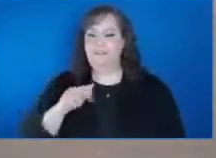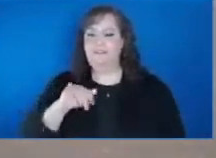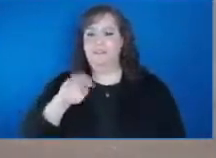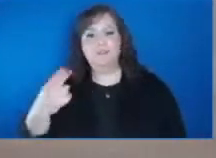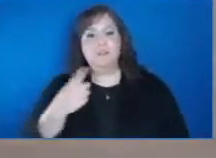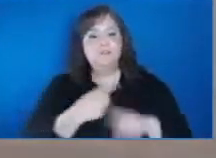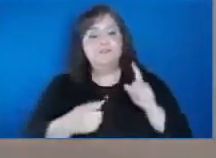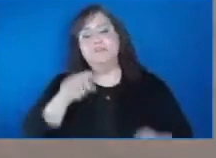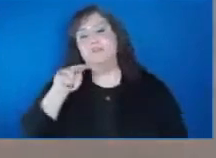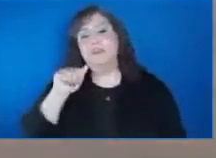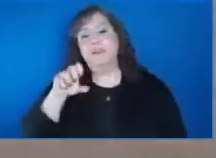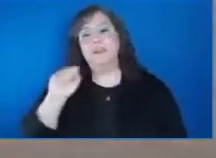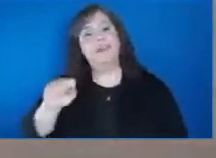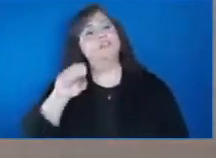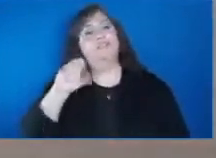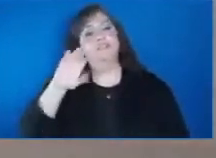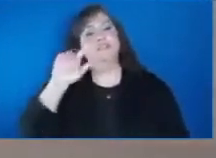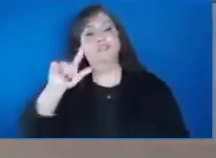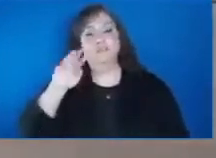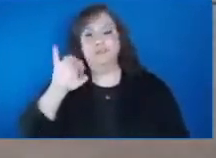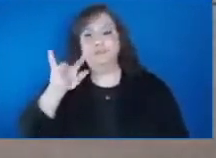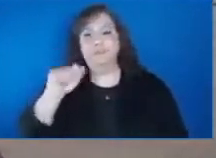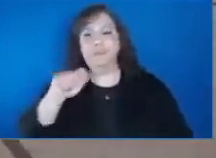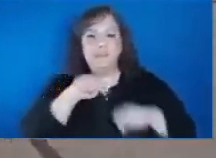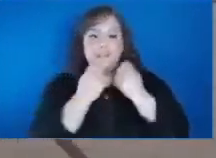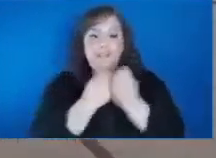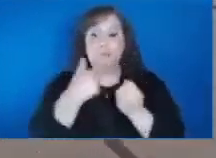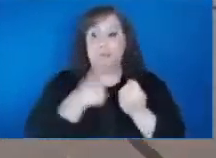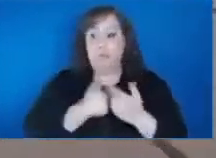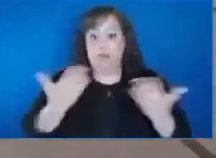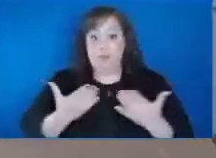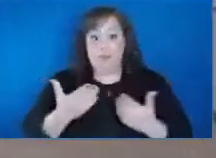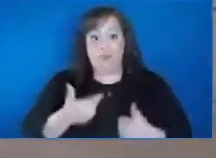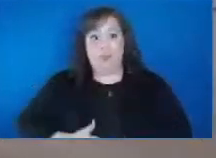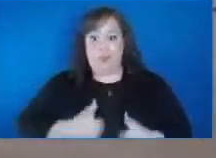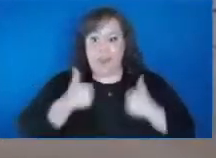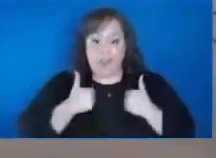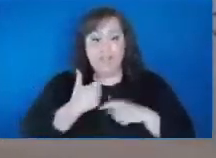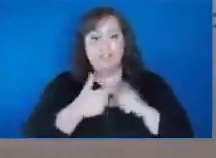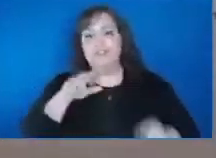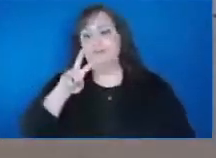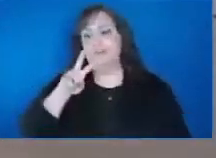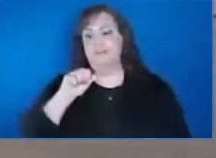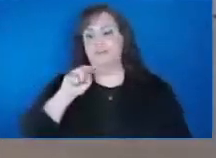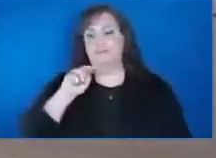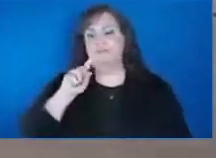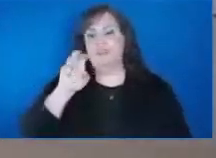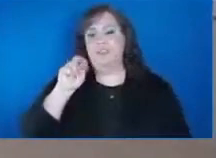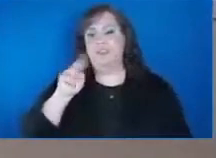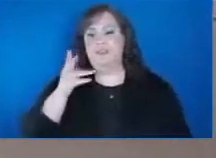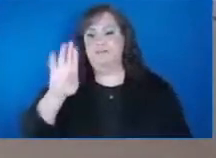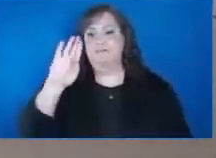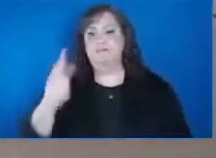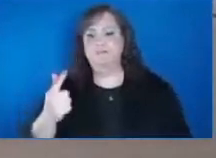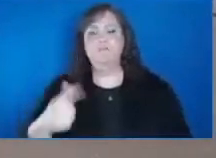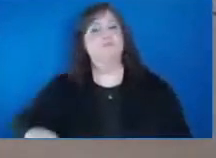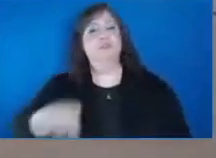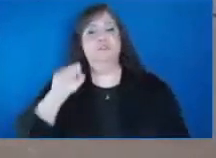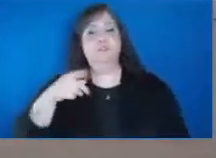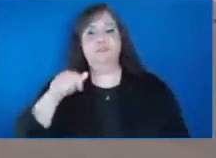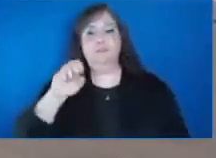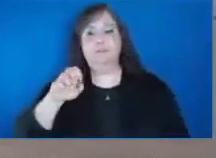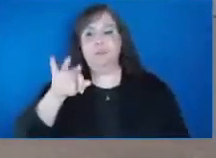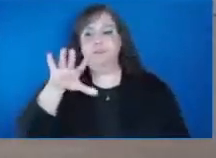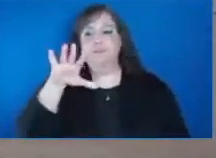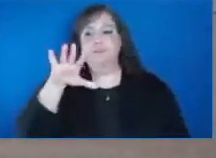sunny Central California, Vandenberg Space Force Base to be precise, where hours from now, DART, that's the Double Asteroid Redirection